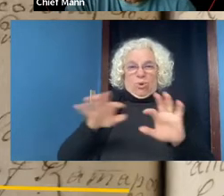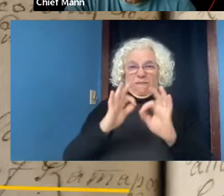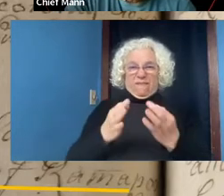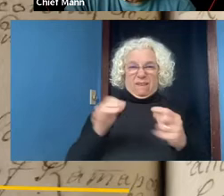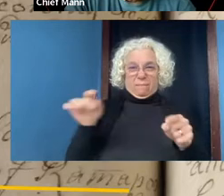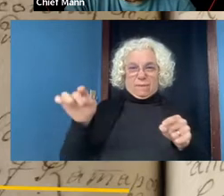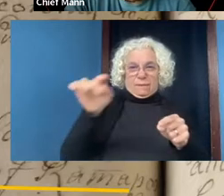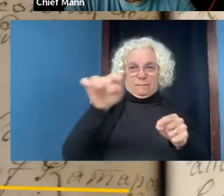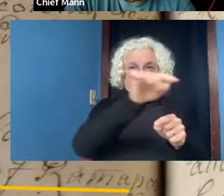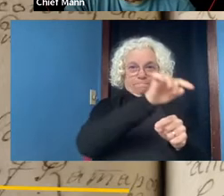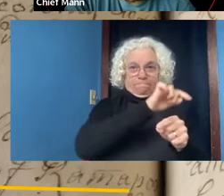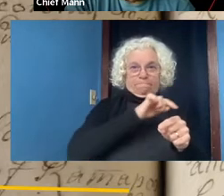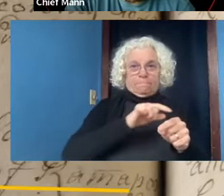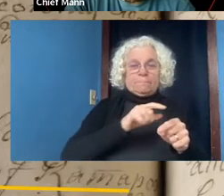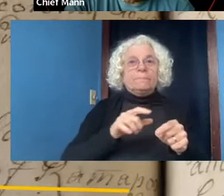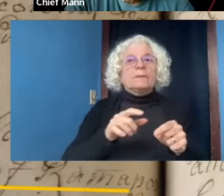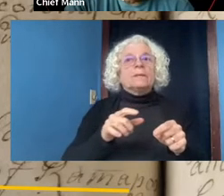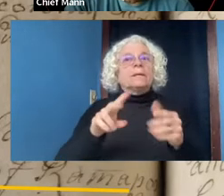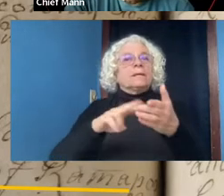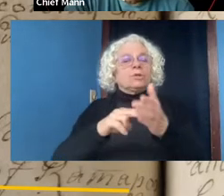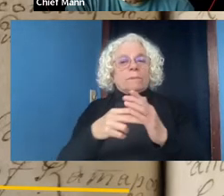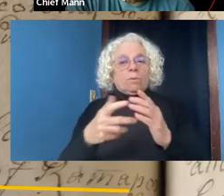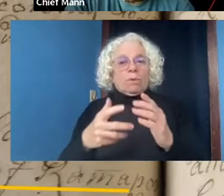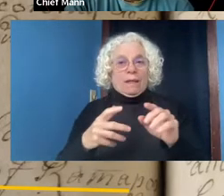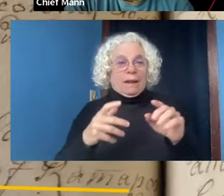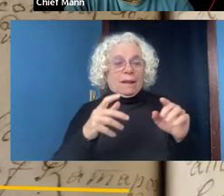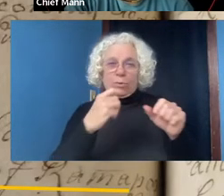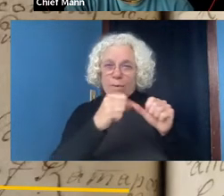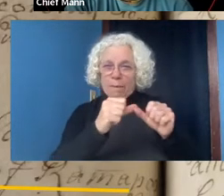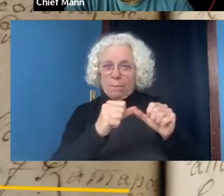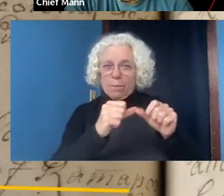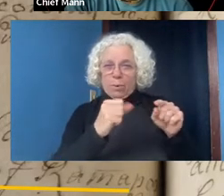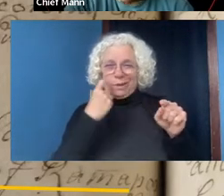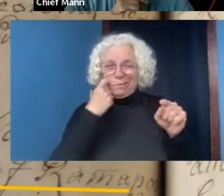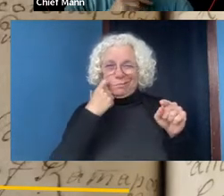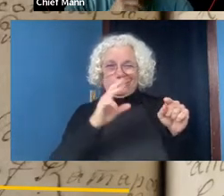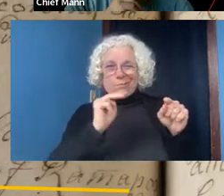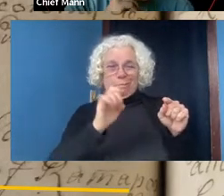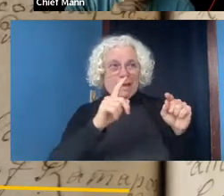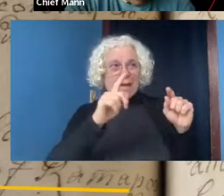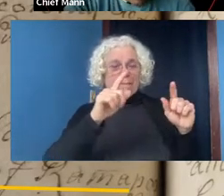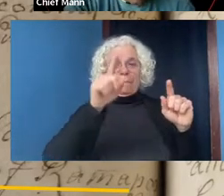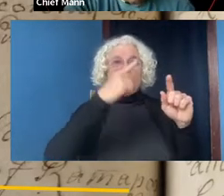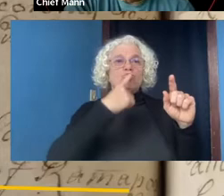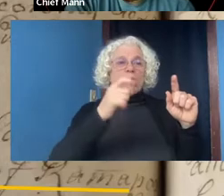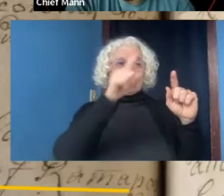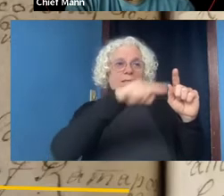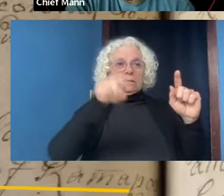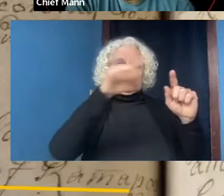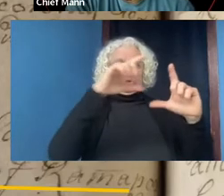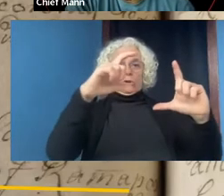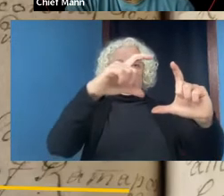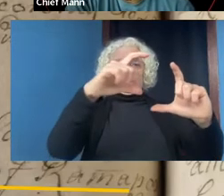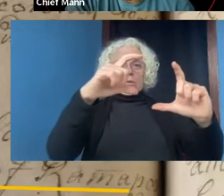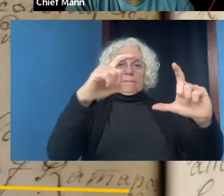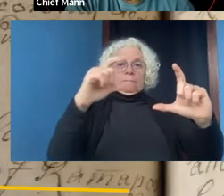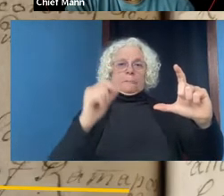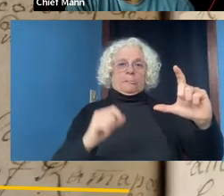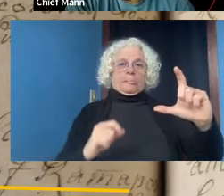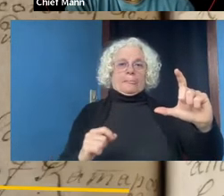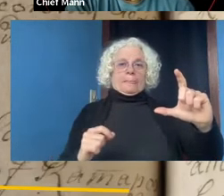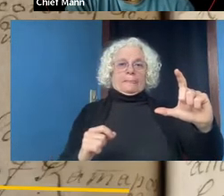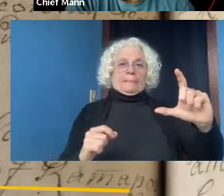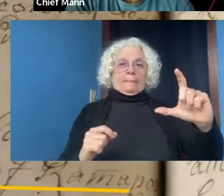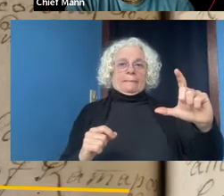so the area in which you saw before in the red circle was all under